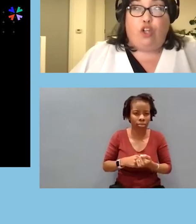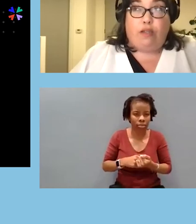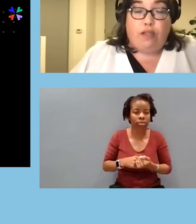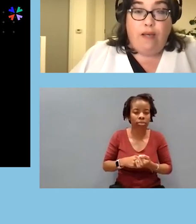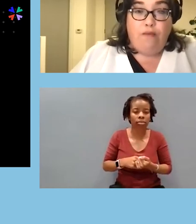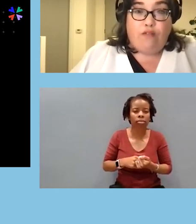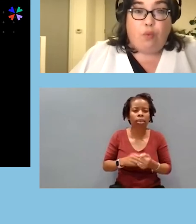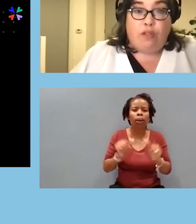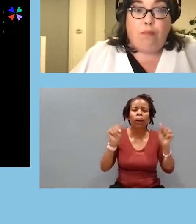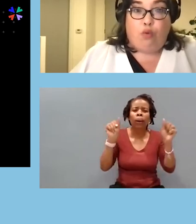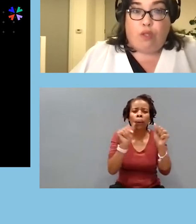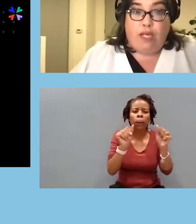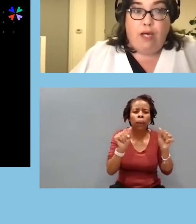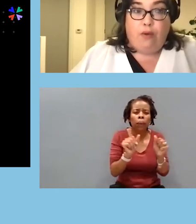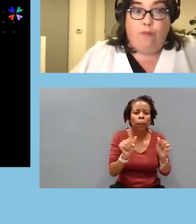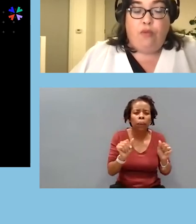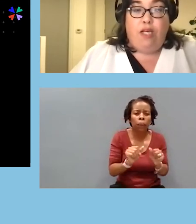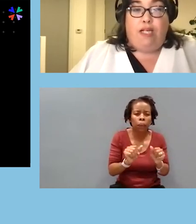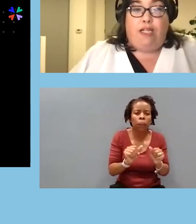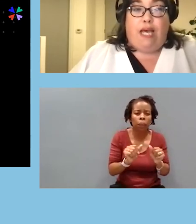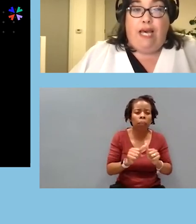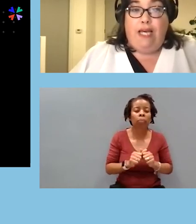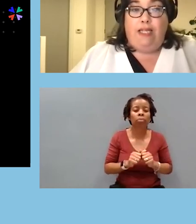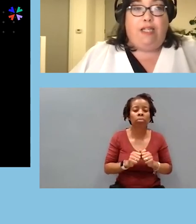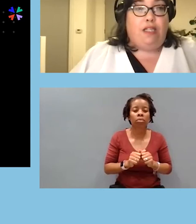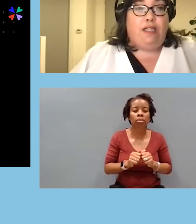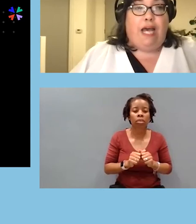shorthand, which are the same for everyone I'm going to read out. It's